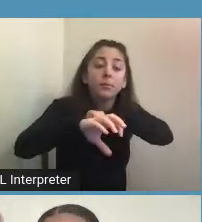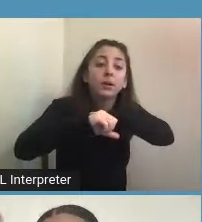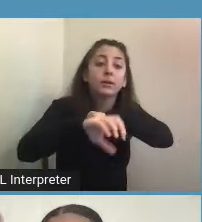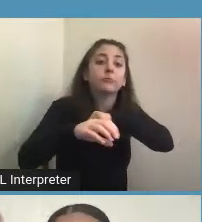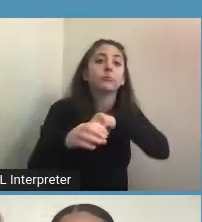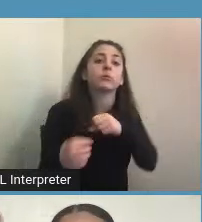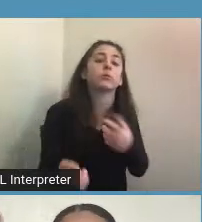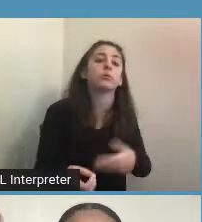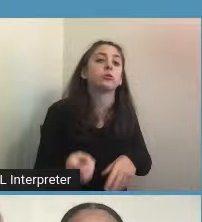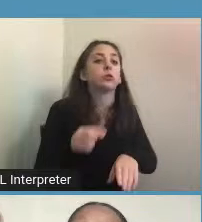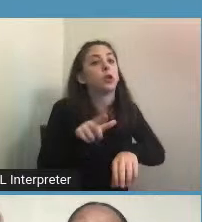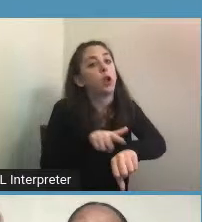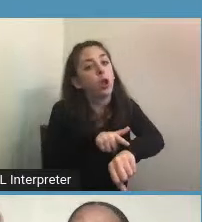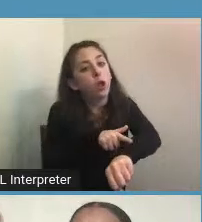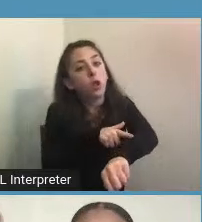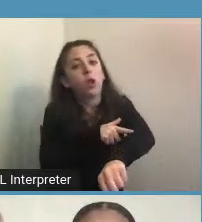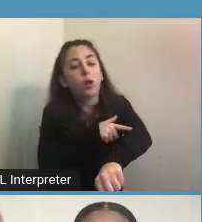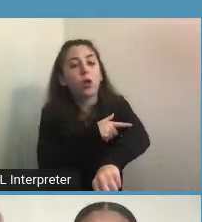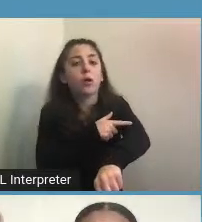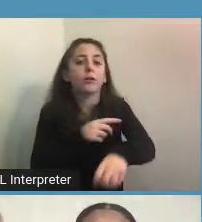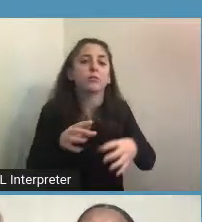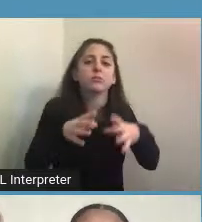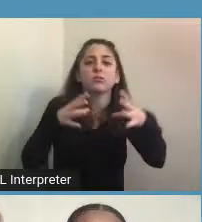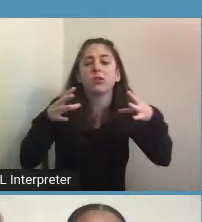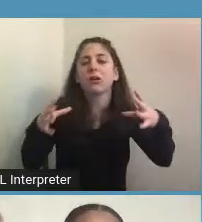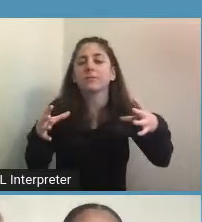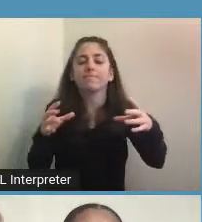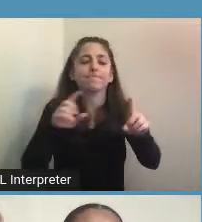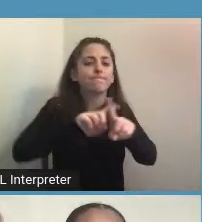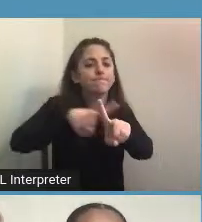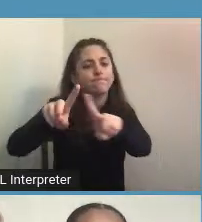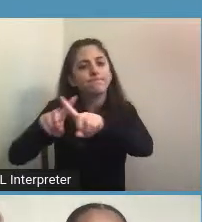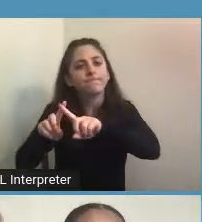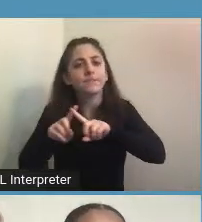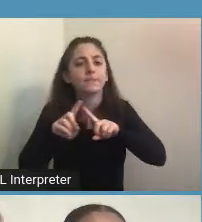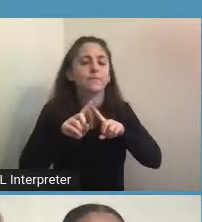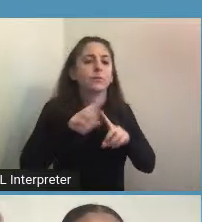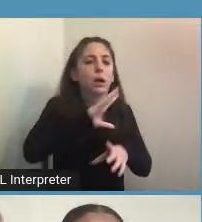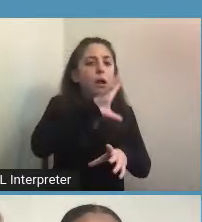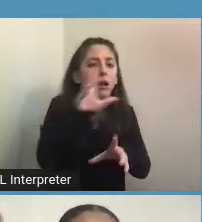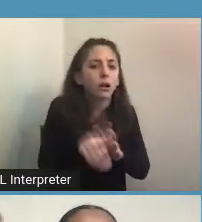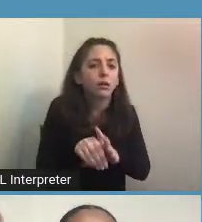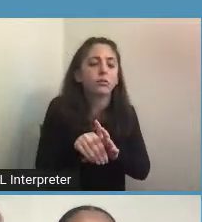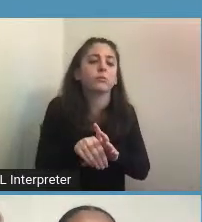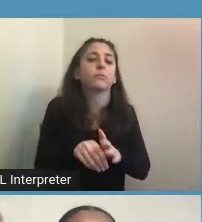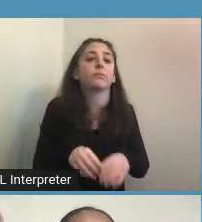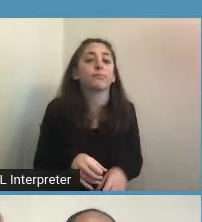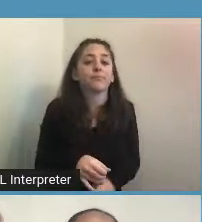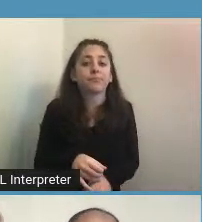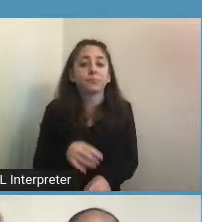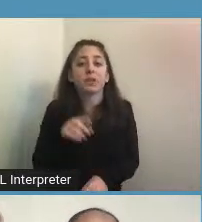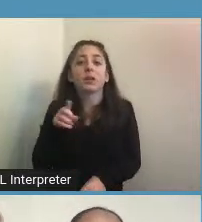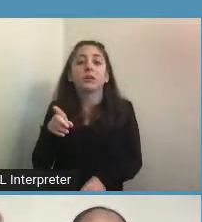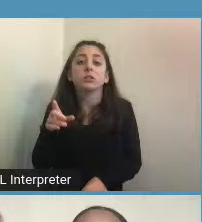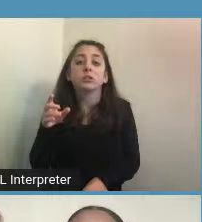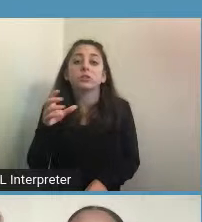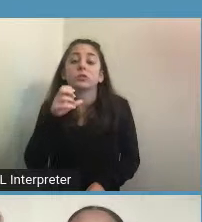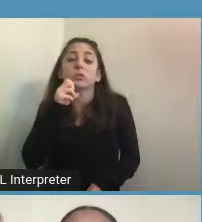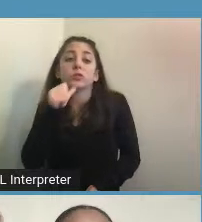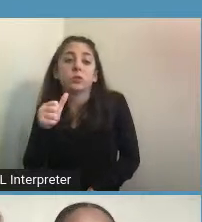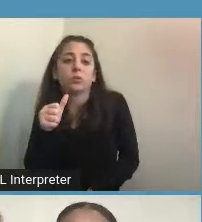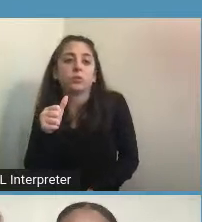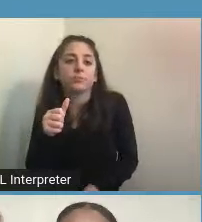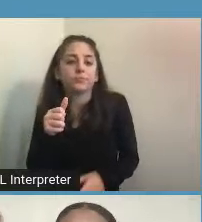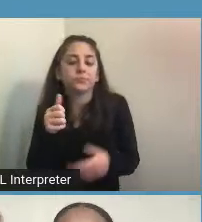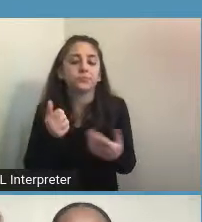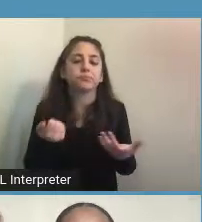pieces. Some things you don't want to do is force it. If something is not working, that is okay. It doesn't mean that